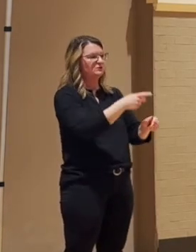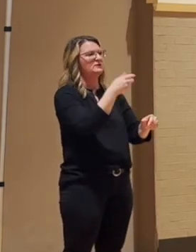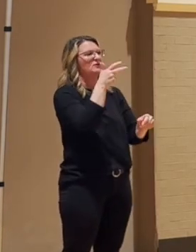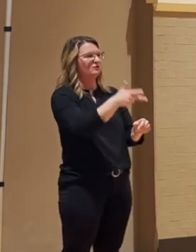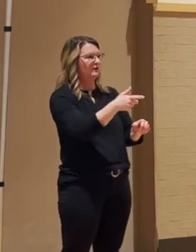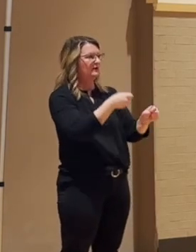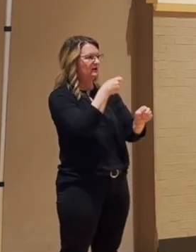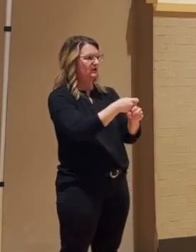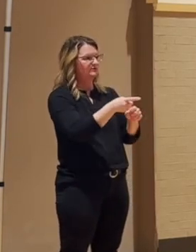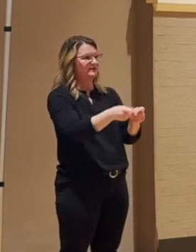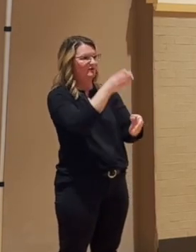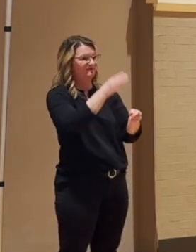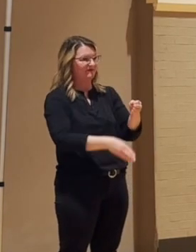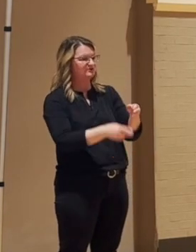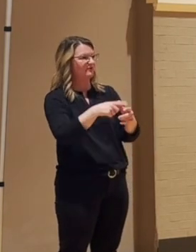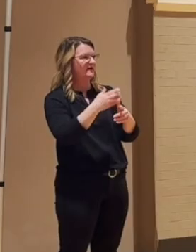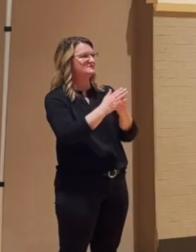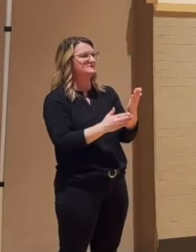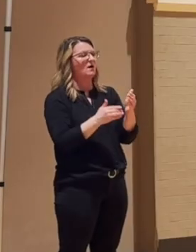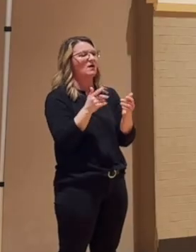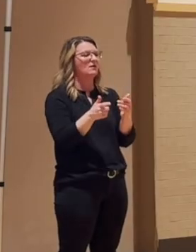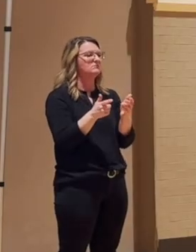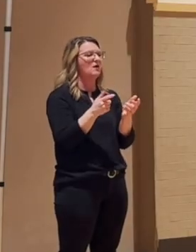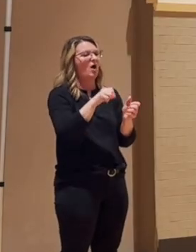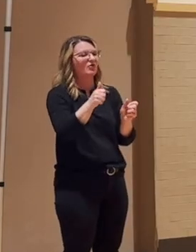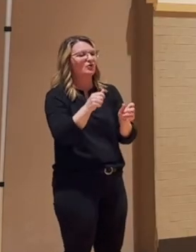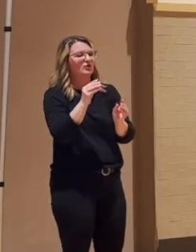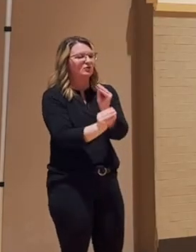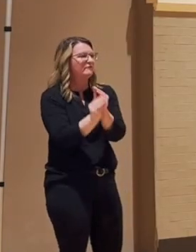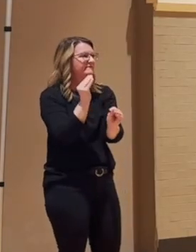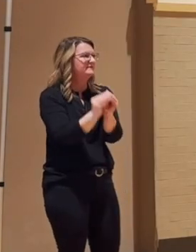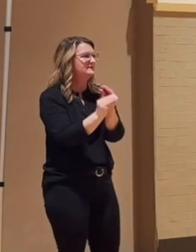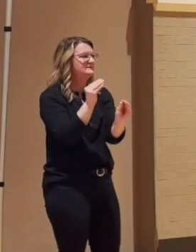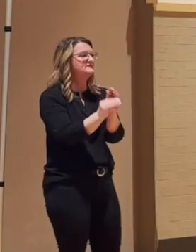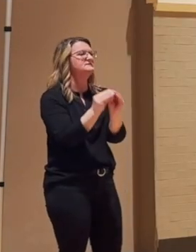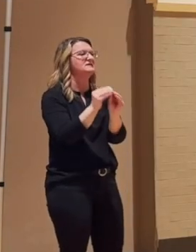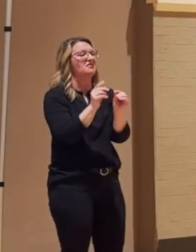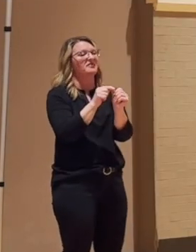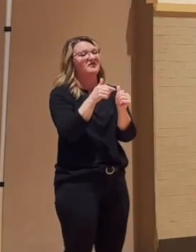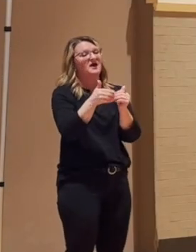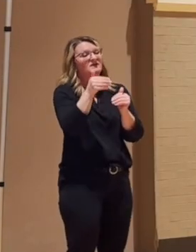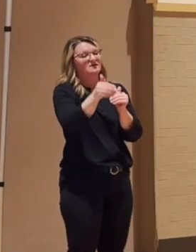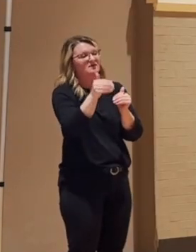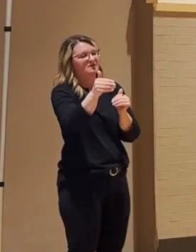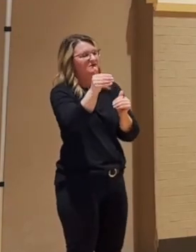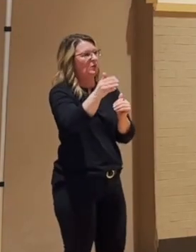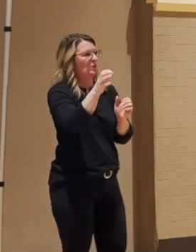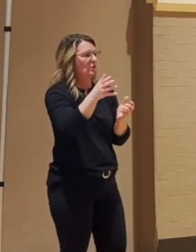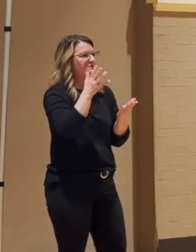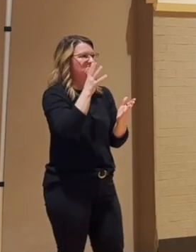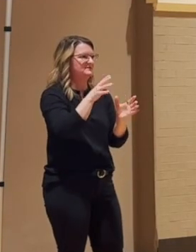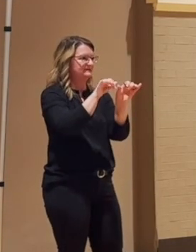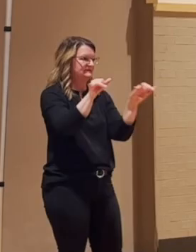finish the construction, and they will do some site restoration. And then subsequent years will be for the